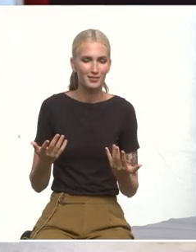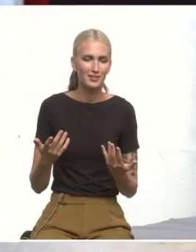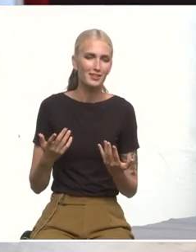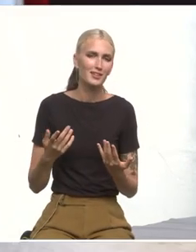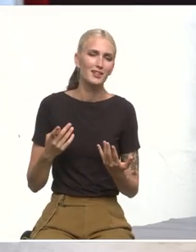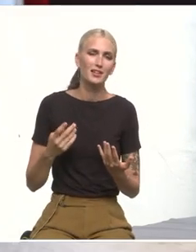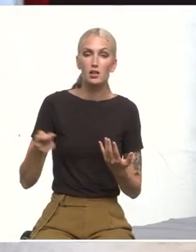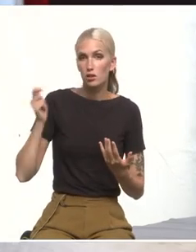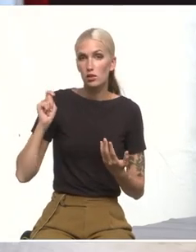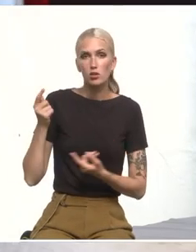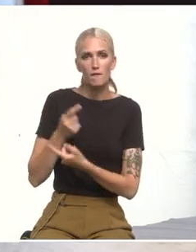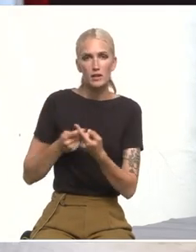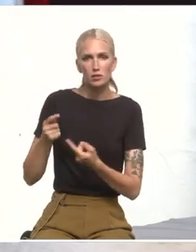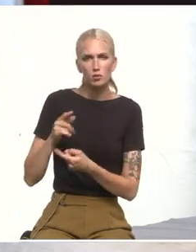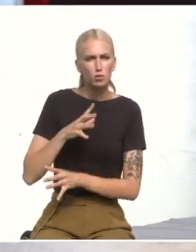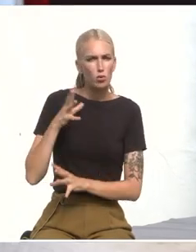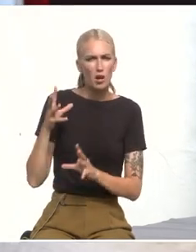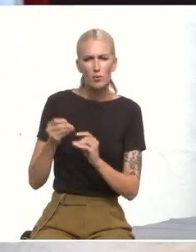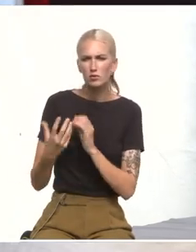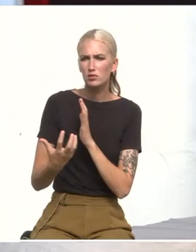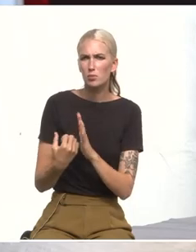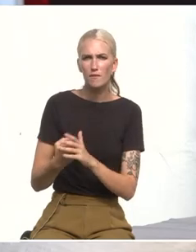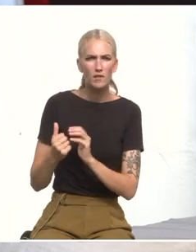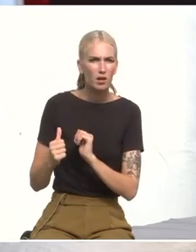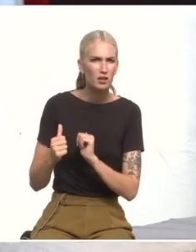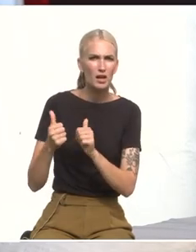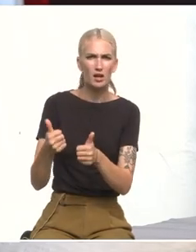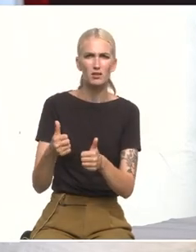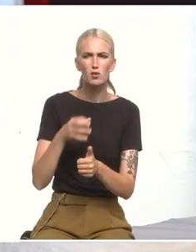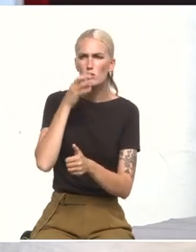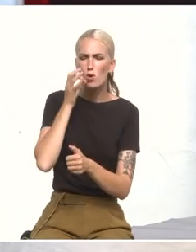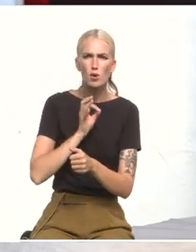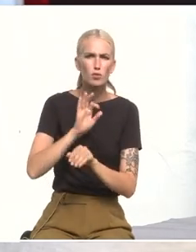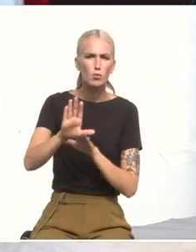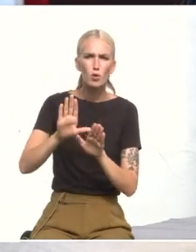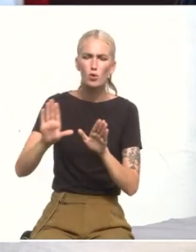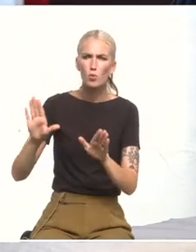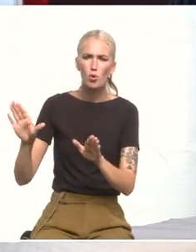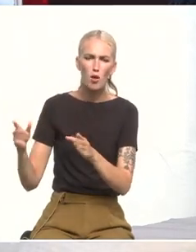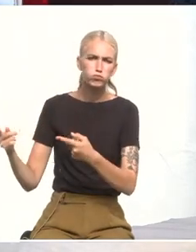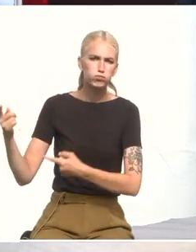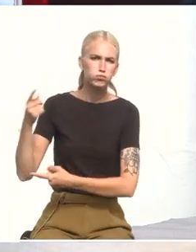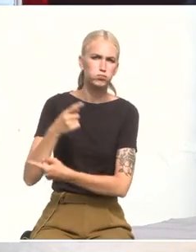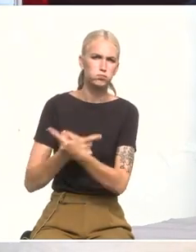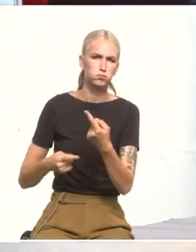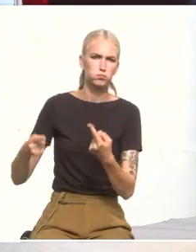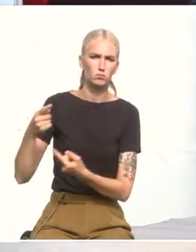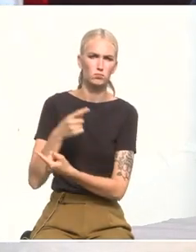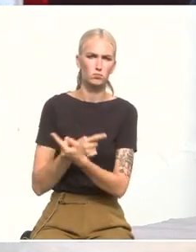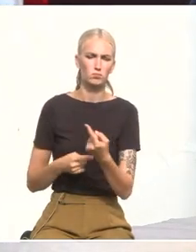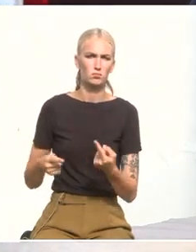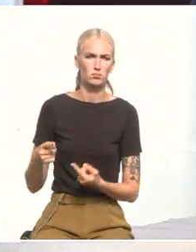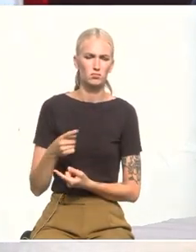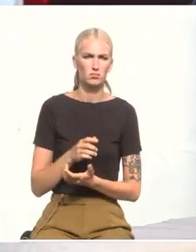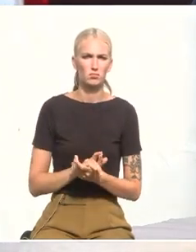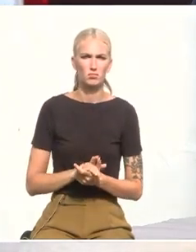get really good results, and everyone has their own experience. You know, it's not for us.